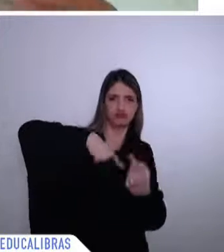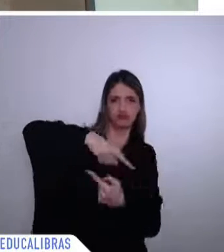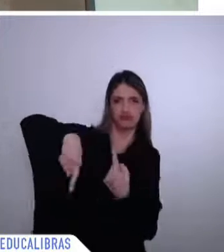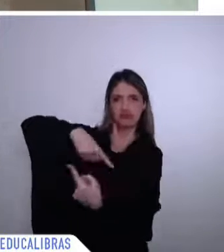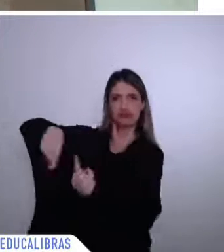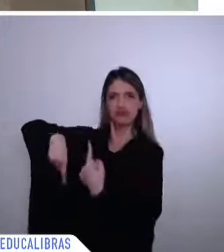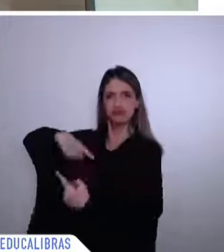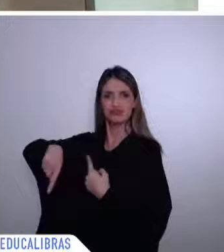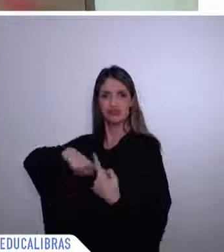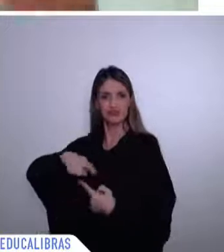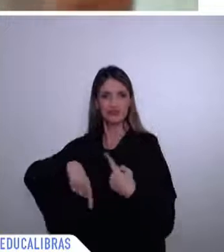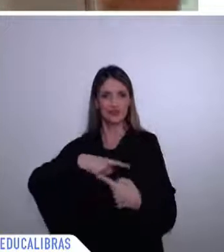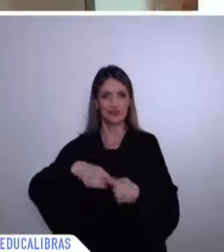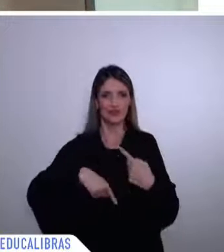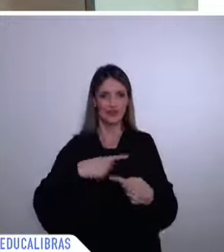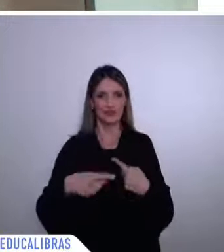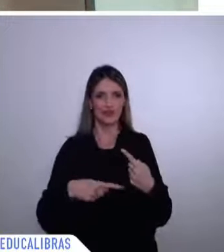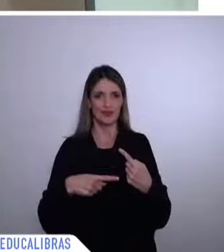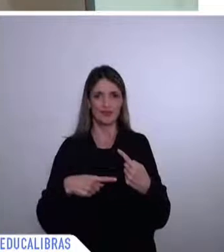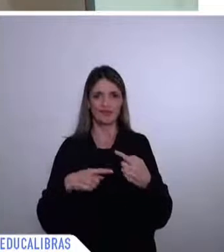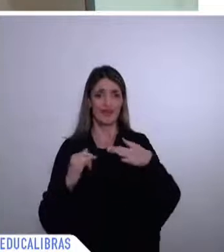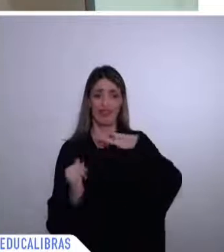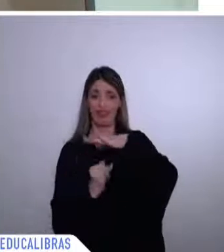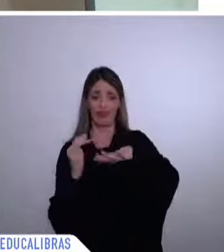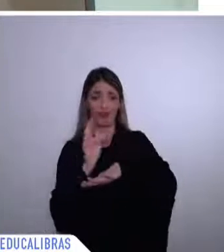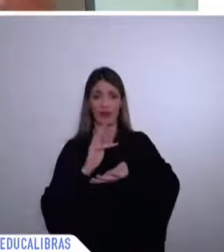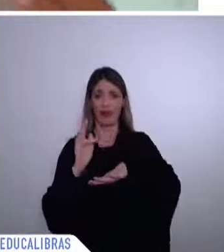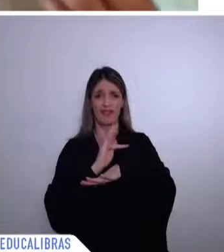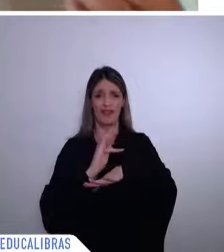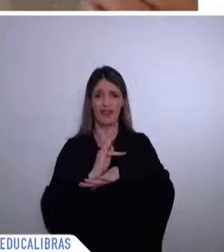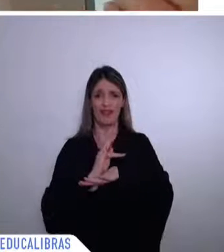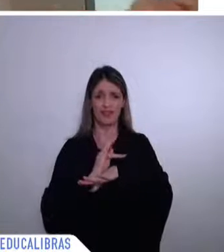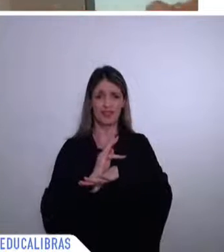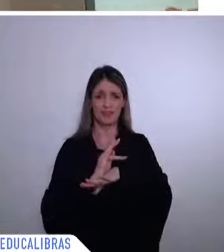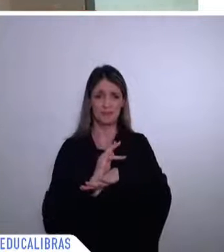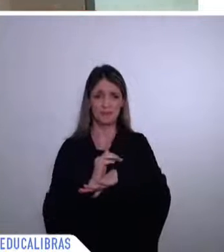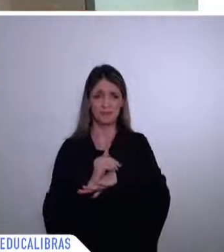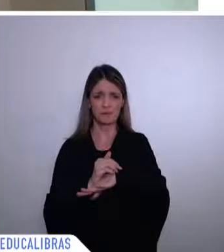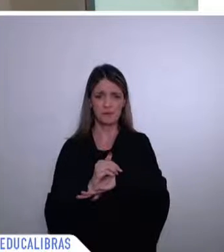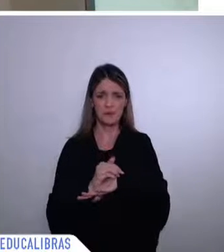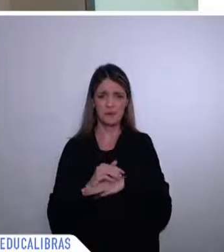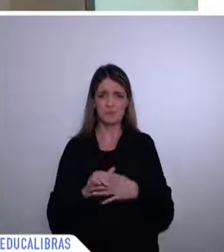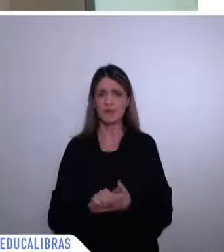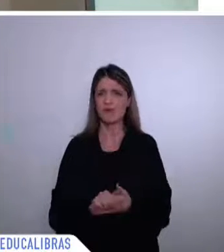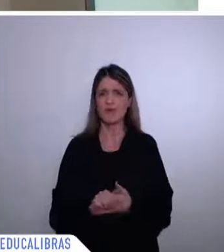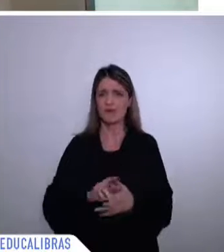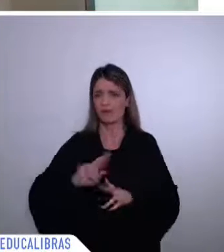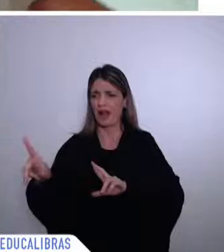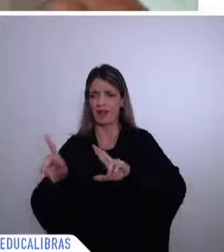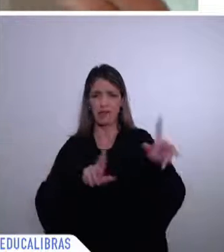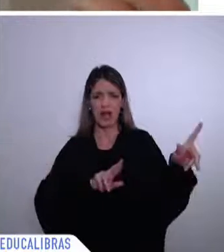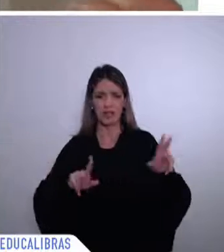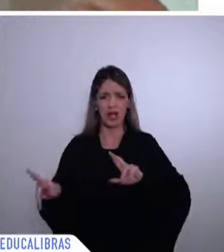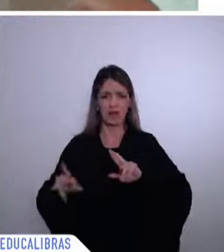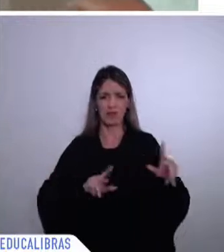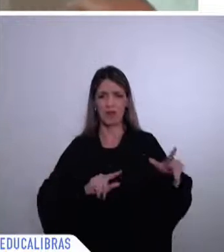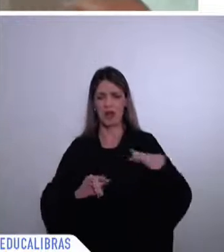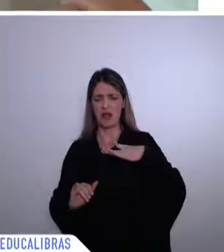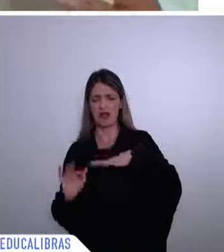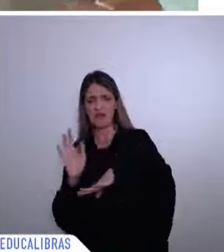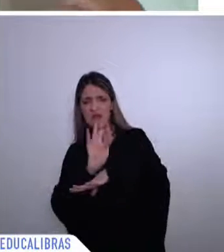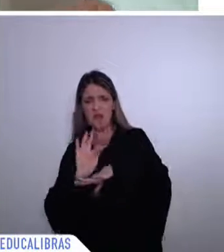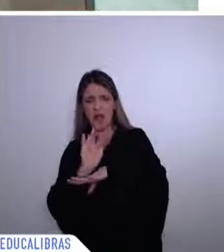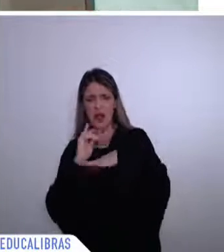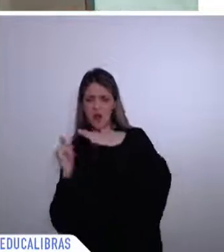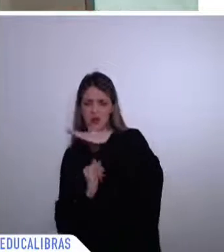The high productivity of the formal sector has everything to do with the informality. There is a